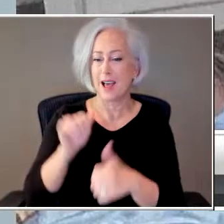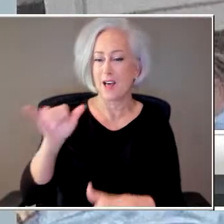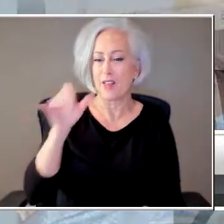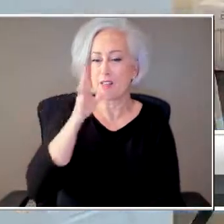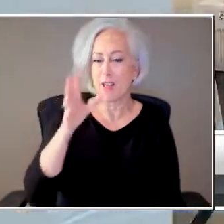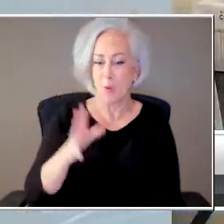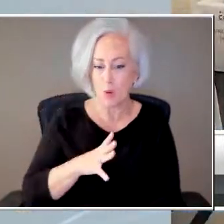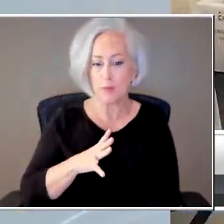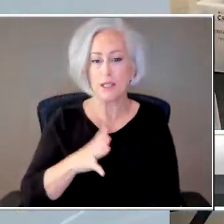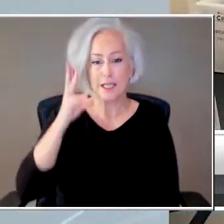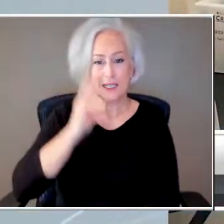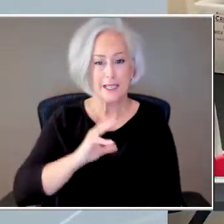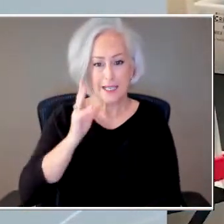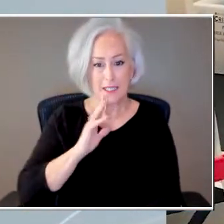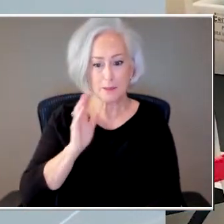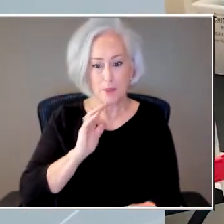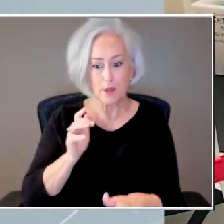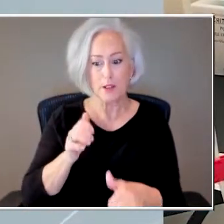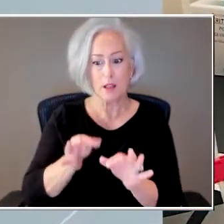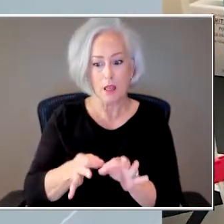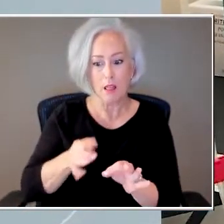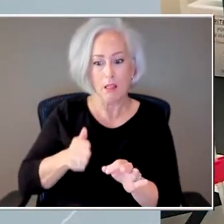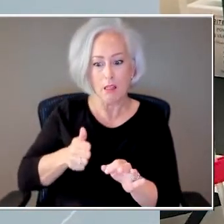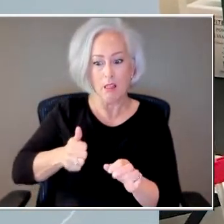just as things were getting back to normal.